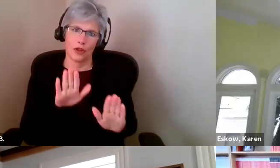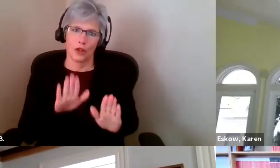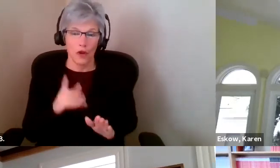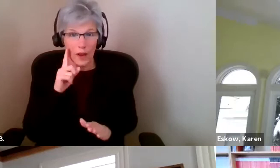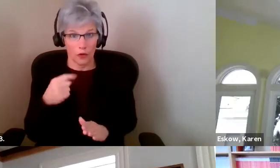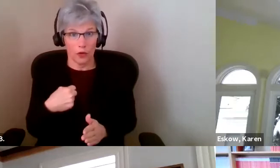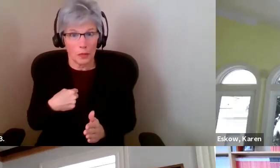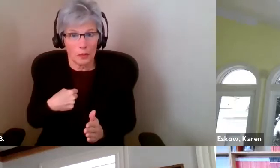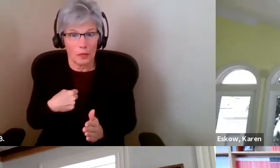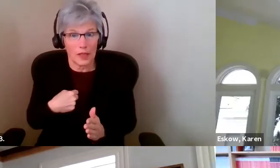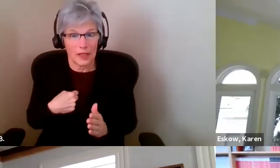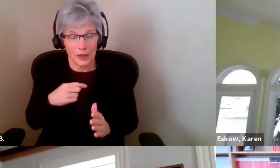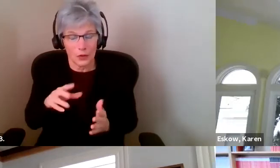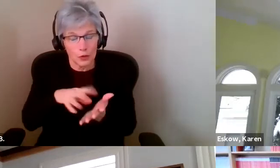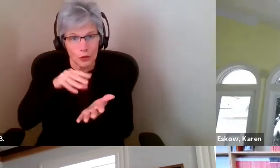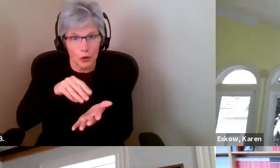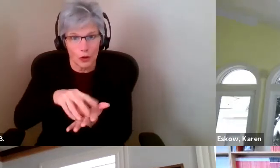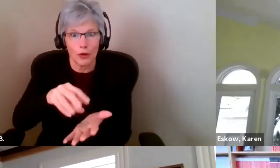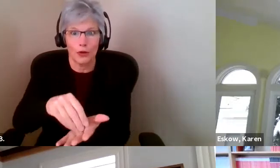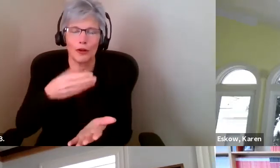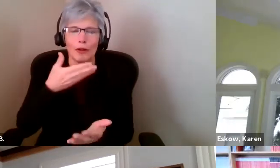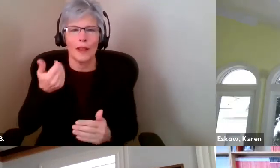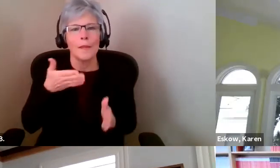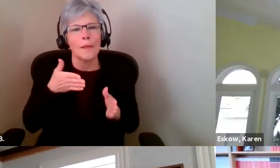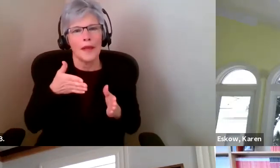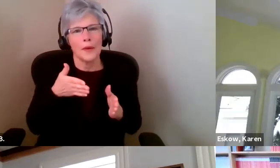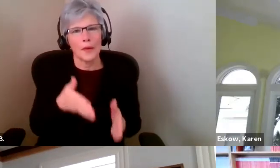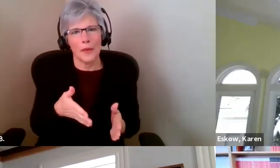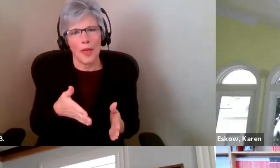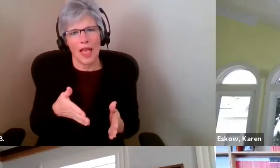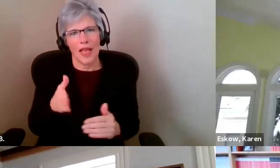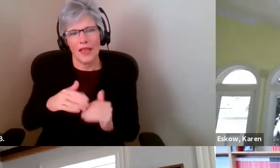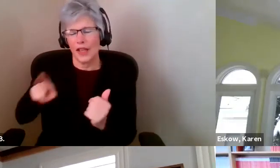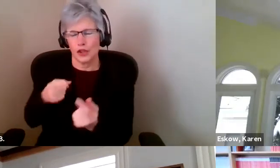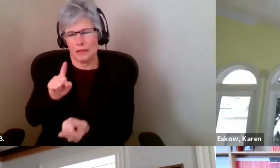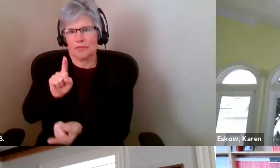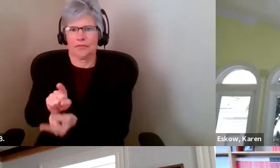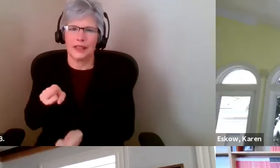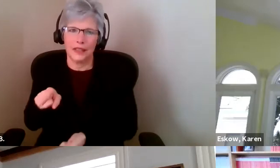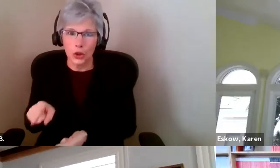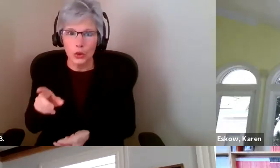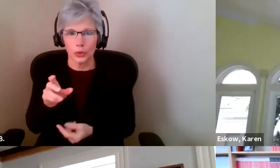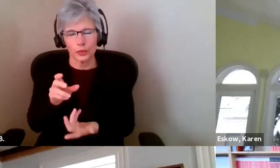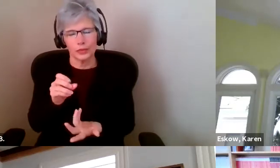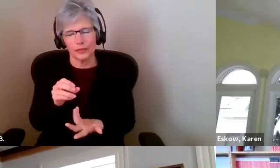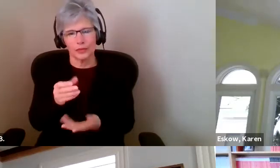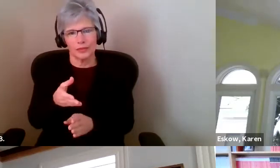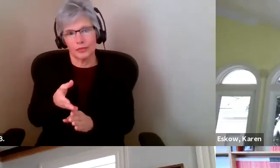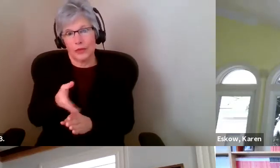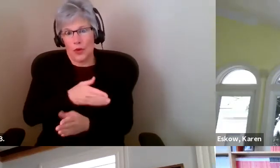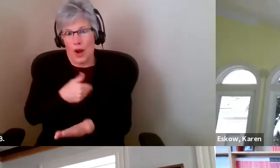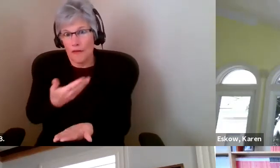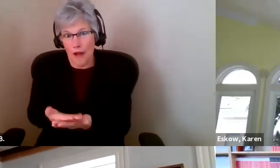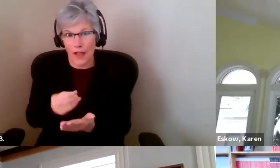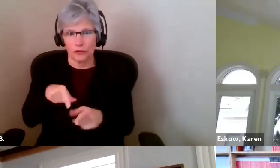more real, concrete way than just getting to know you, you know, as I did before I arrived, or in these circumstances, which really present a